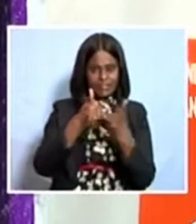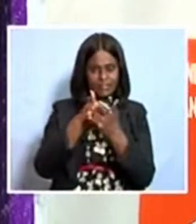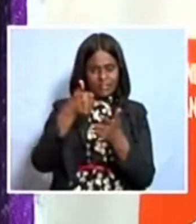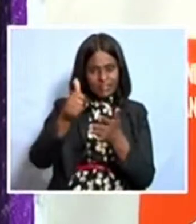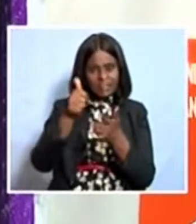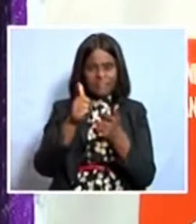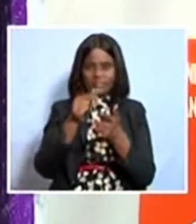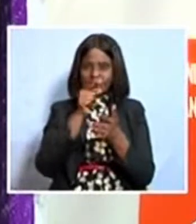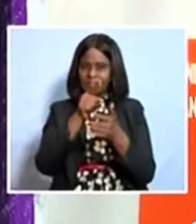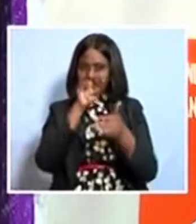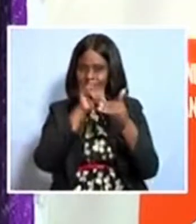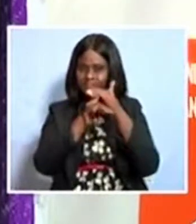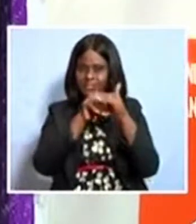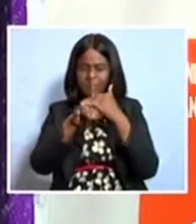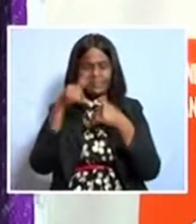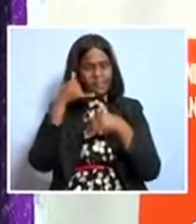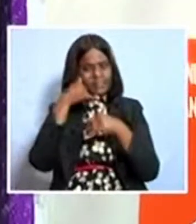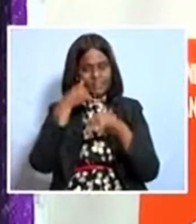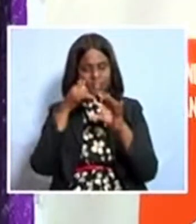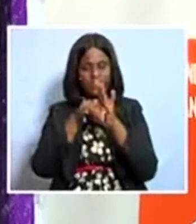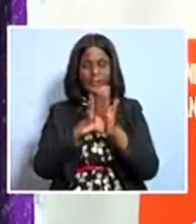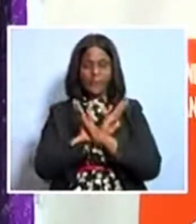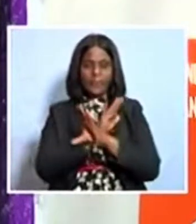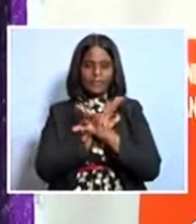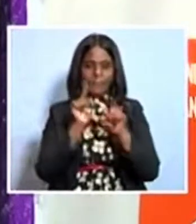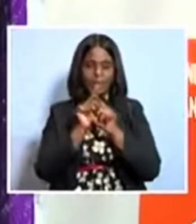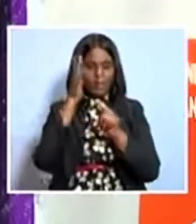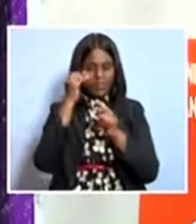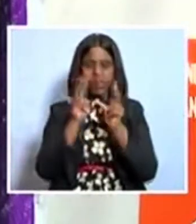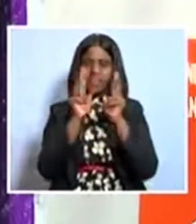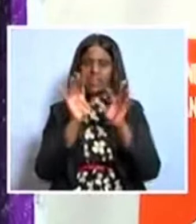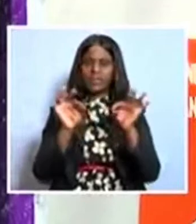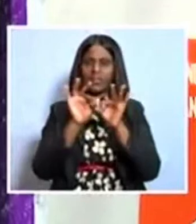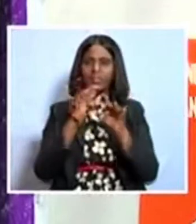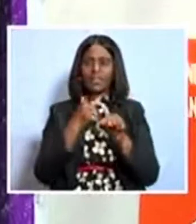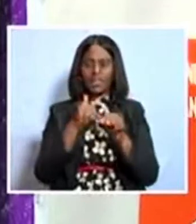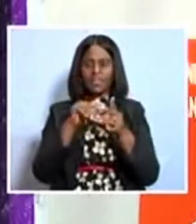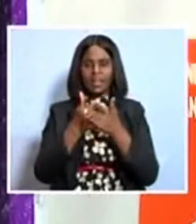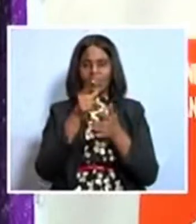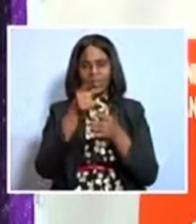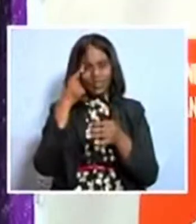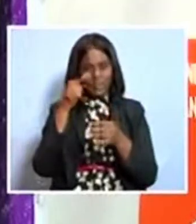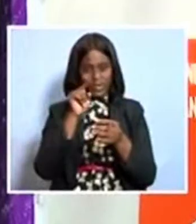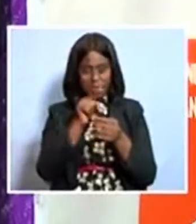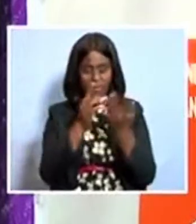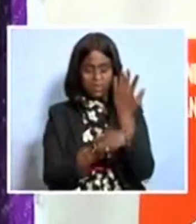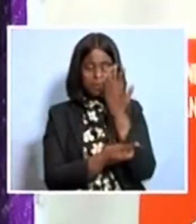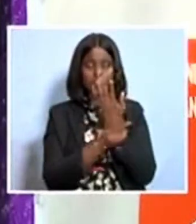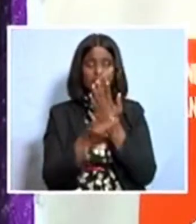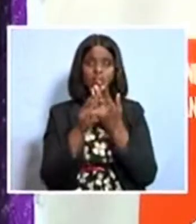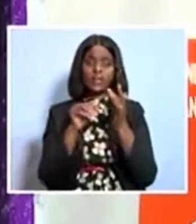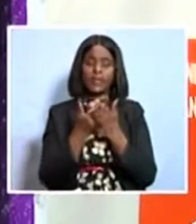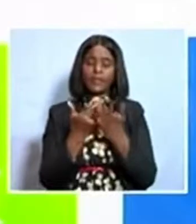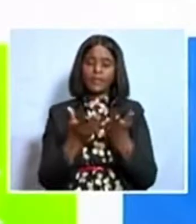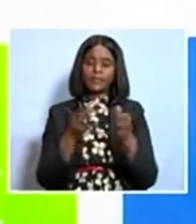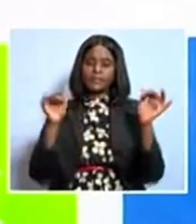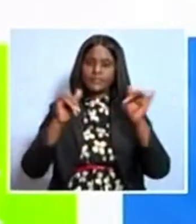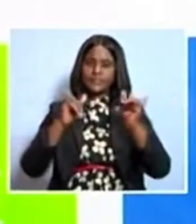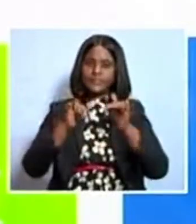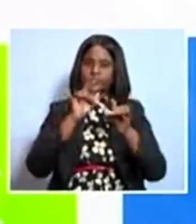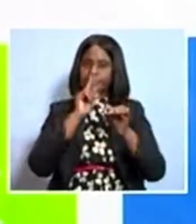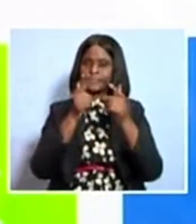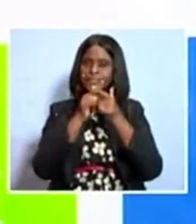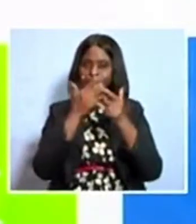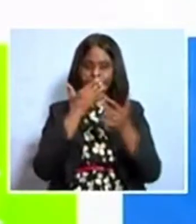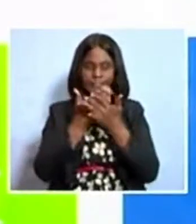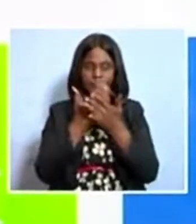rate access to mobile phone in Zambia, and why is it important for this development? Yeah, that's a great question.